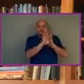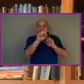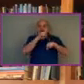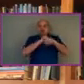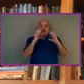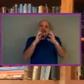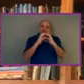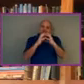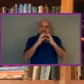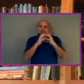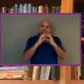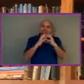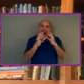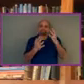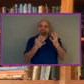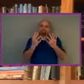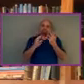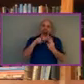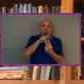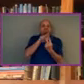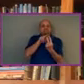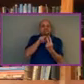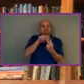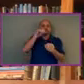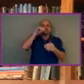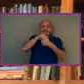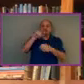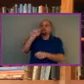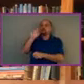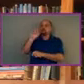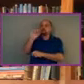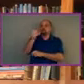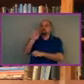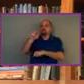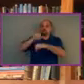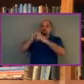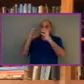asteroids either in the Trojan asteroid swarms